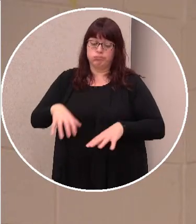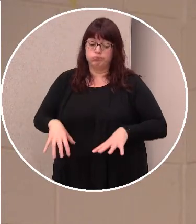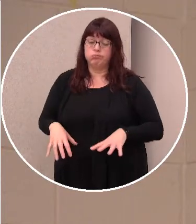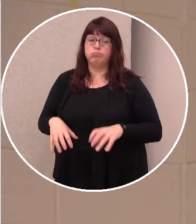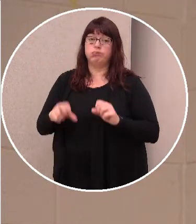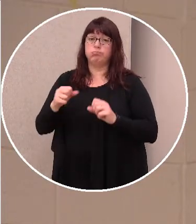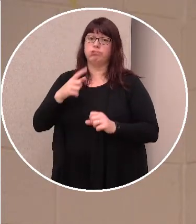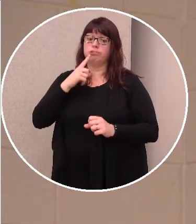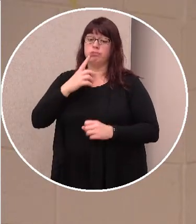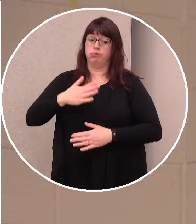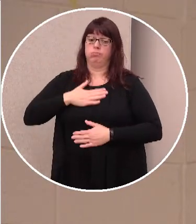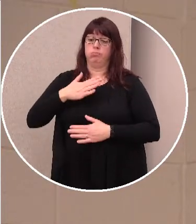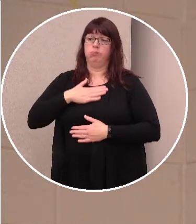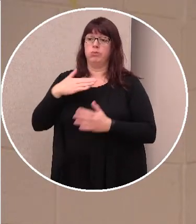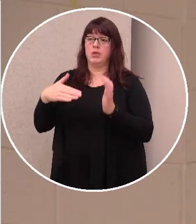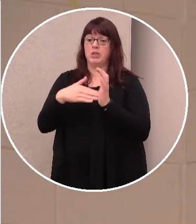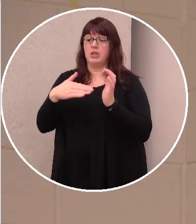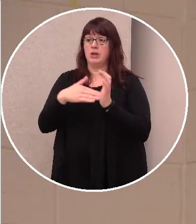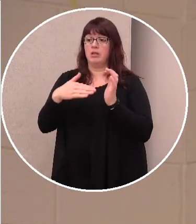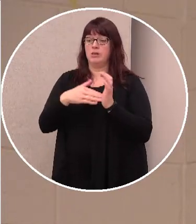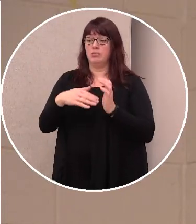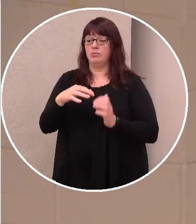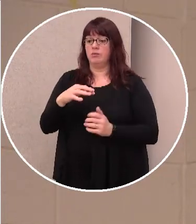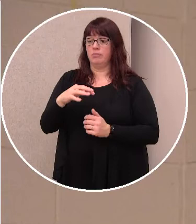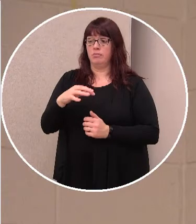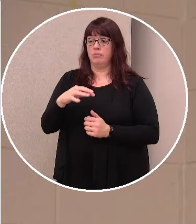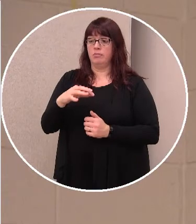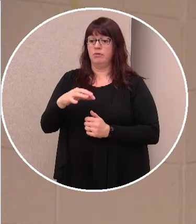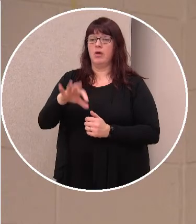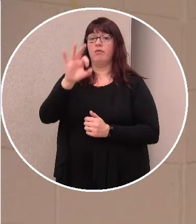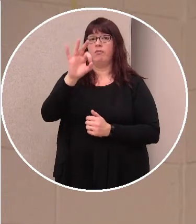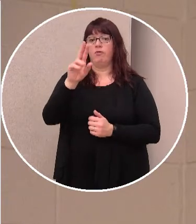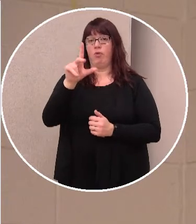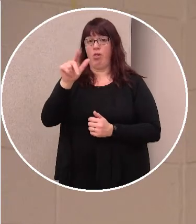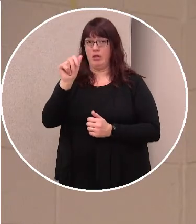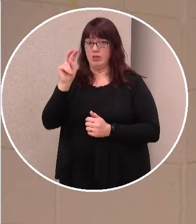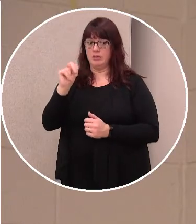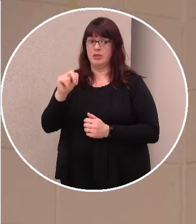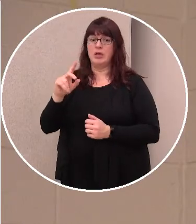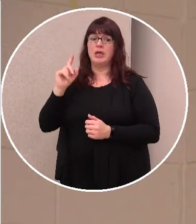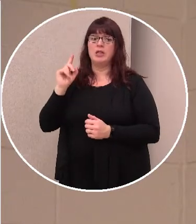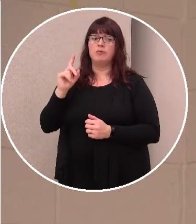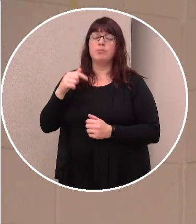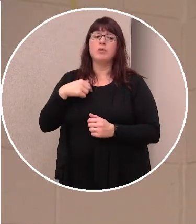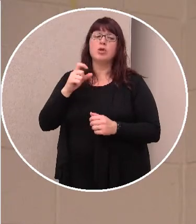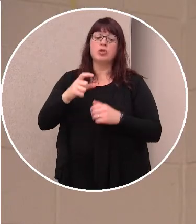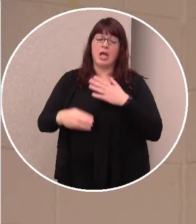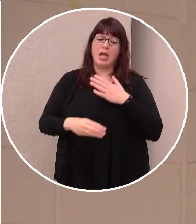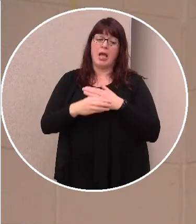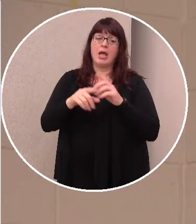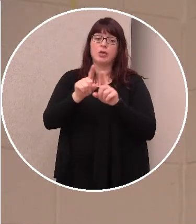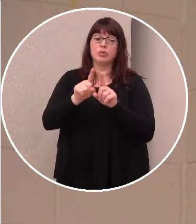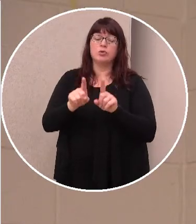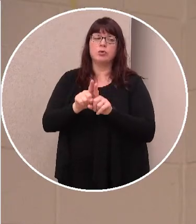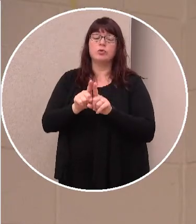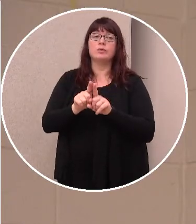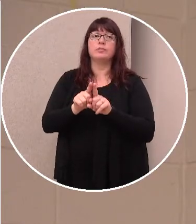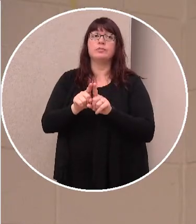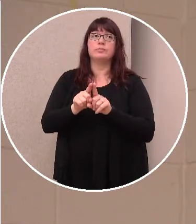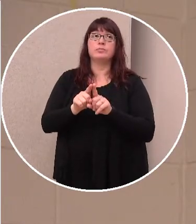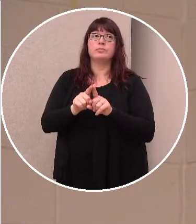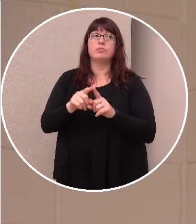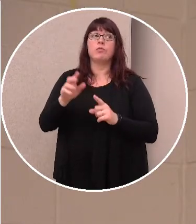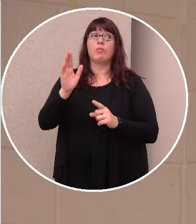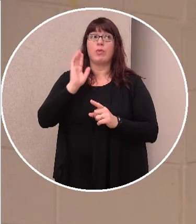for Dr. Fullen's support. This is, I should also mention that there'll be a delegation that on